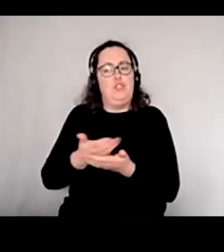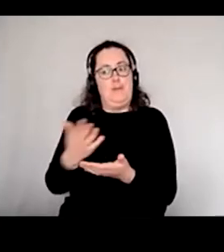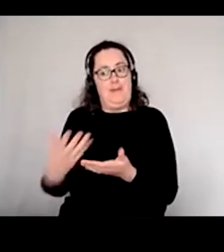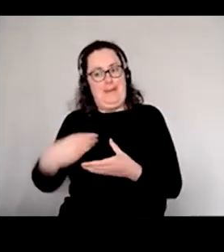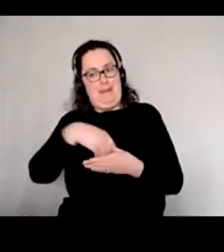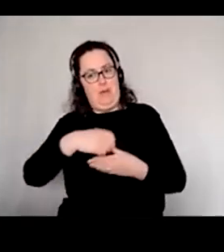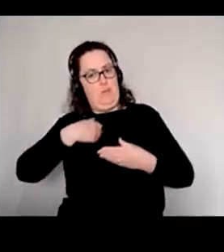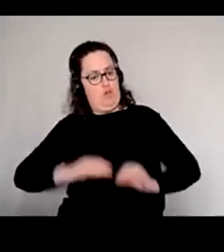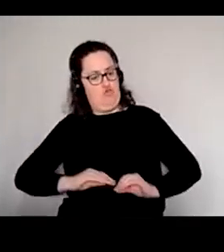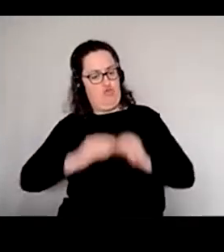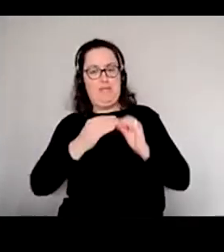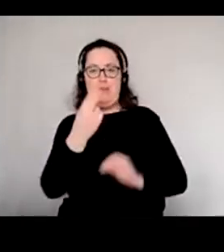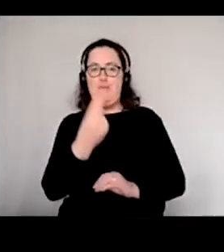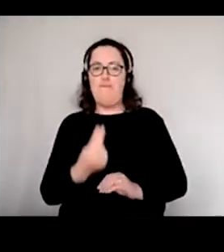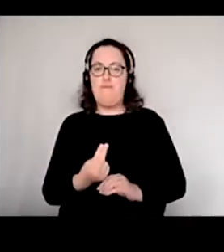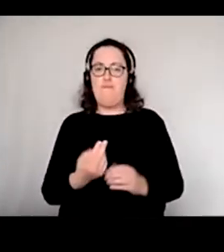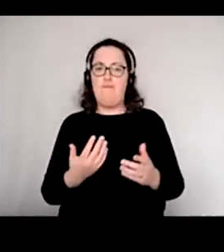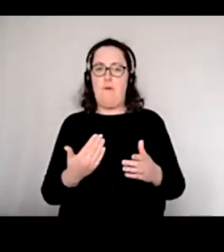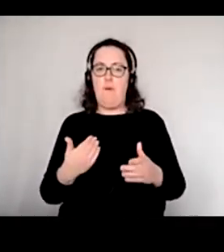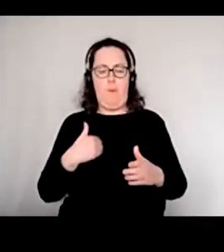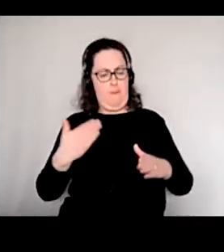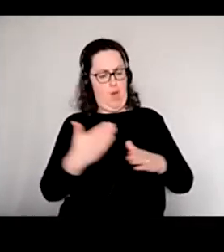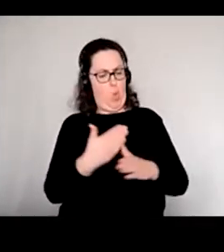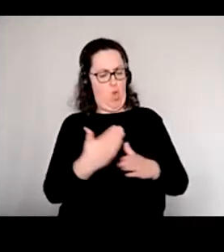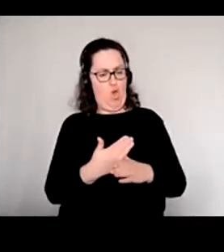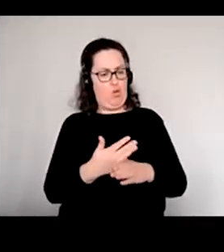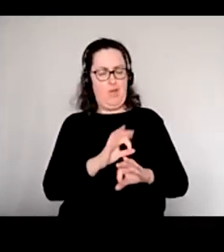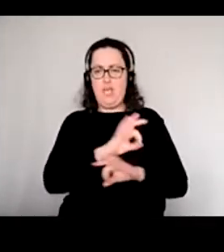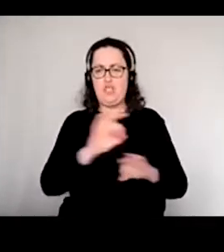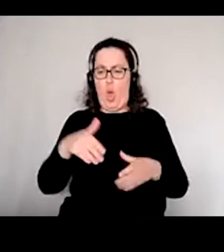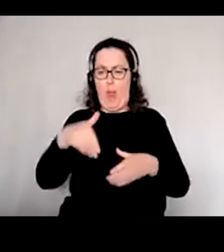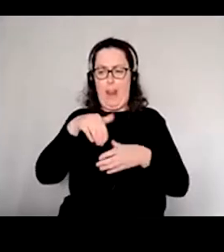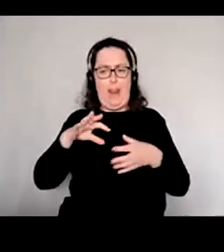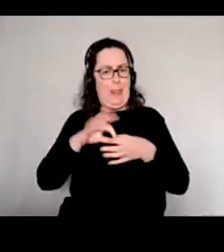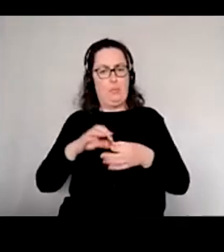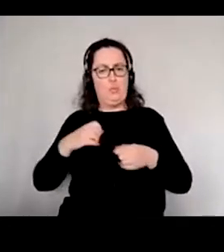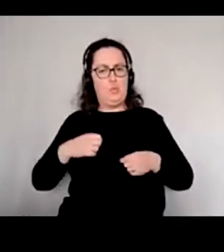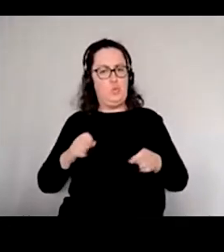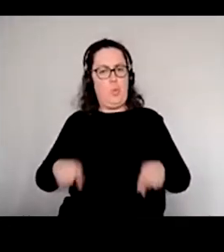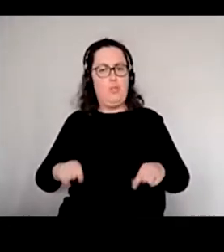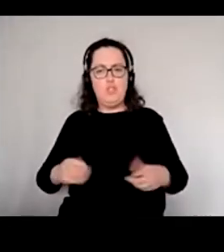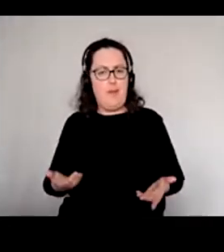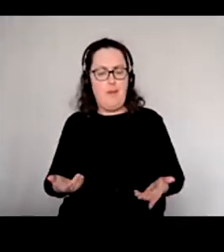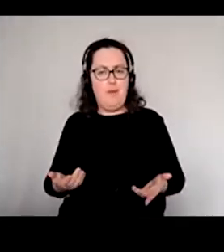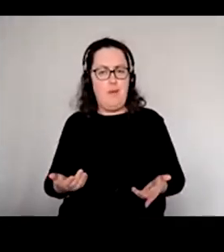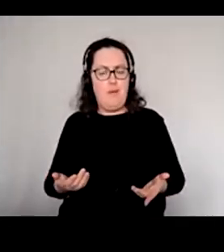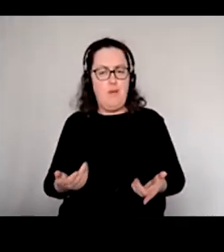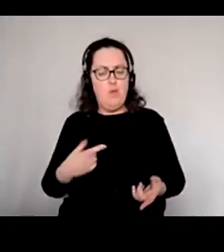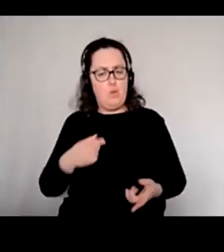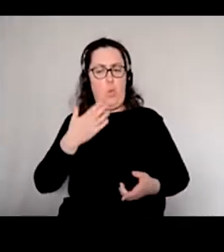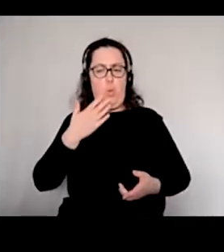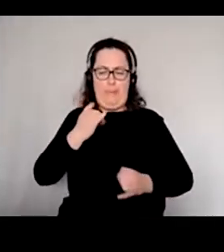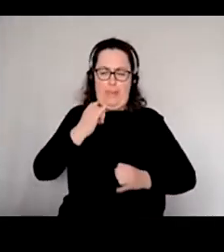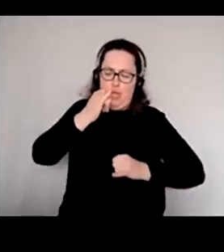work, but I make work that's got nothing to do with my impairment. And obviously that then gets critiqued